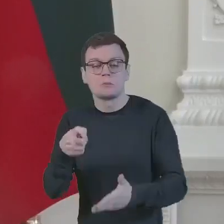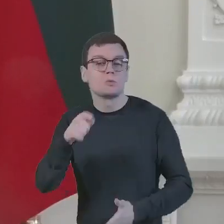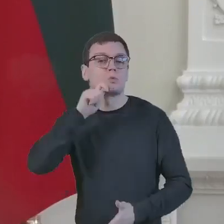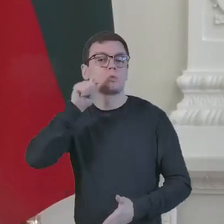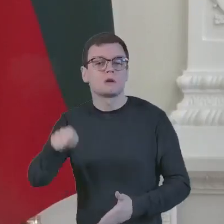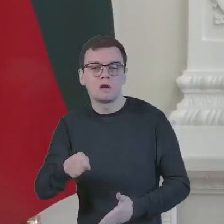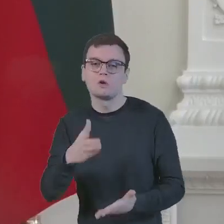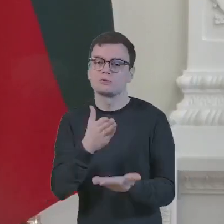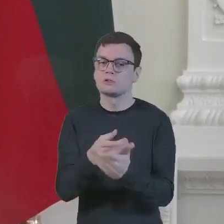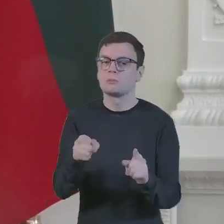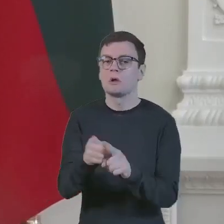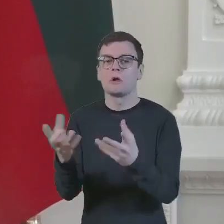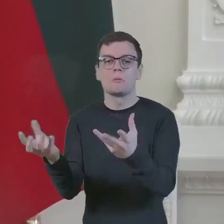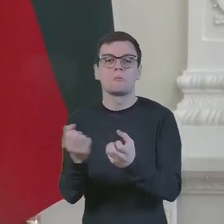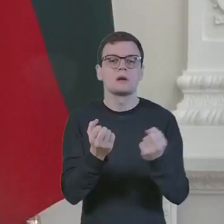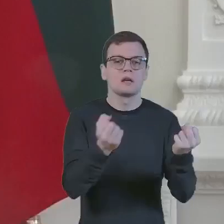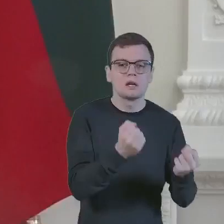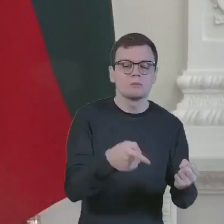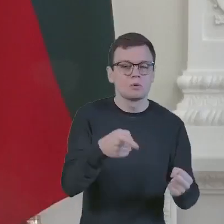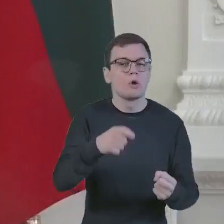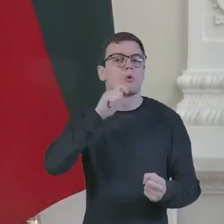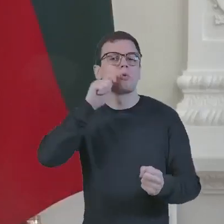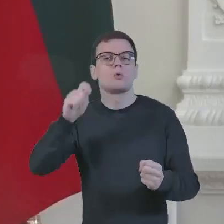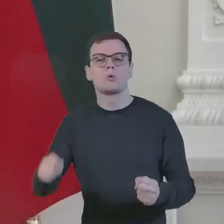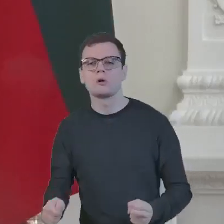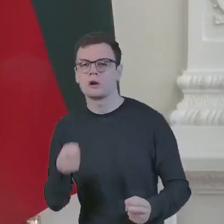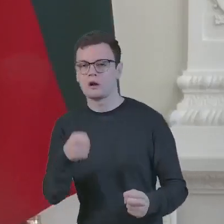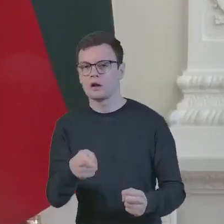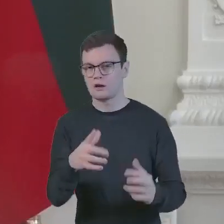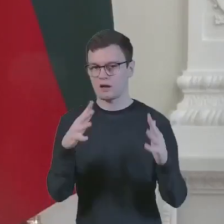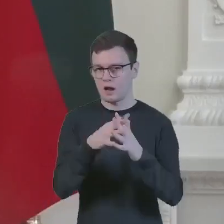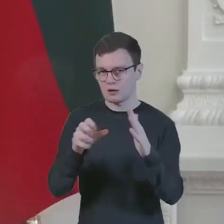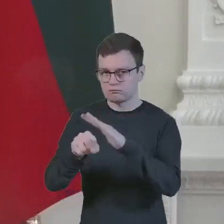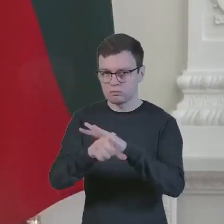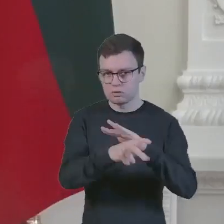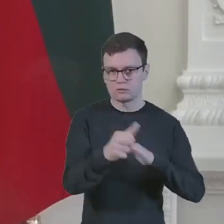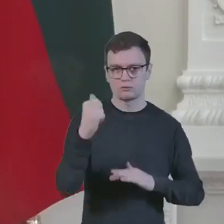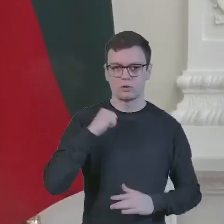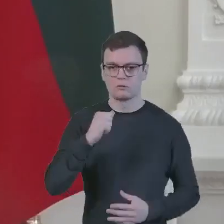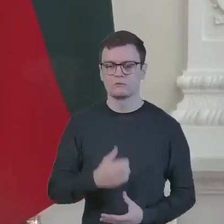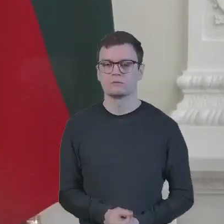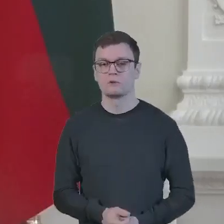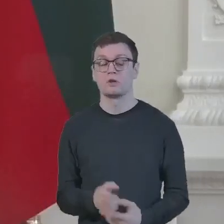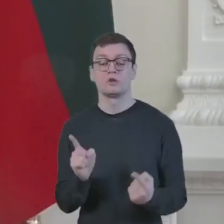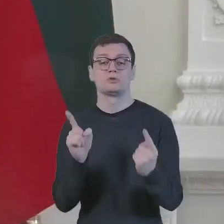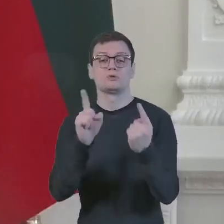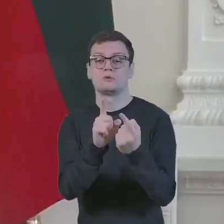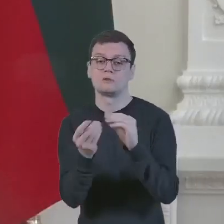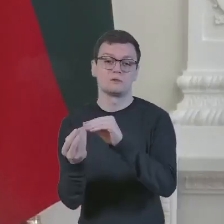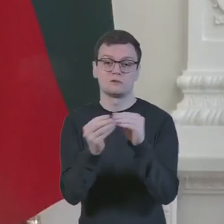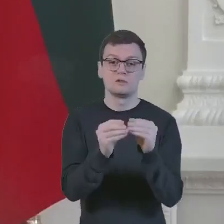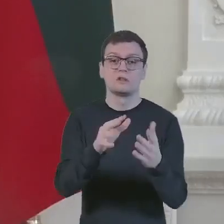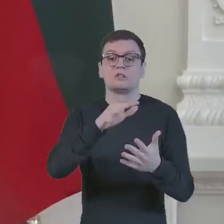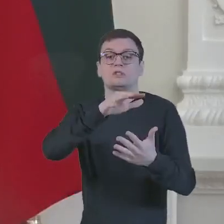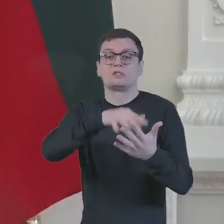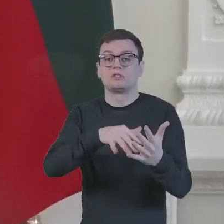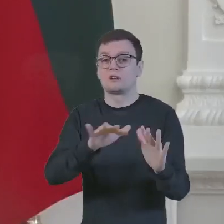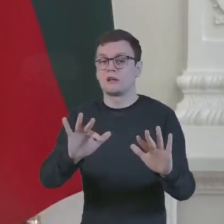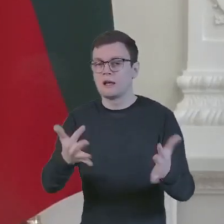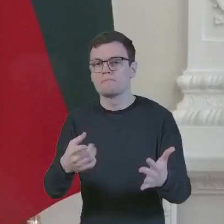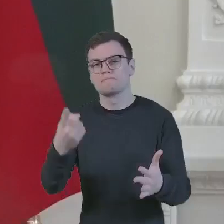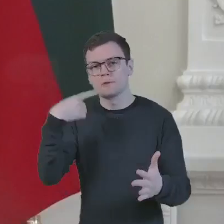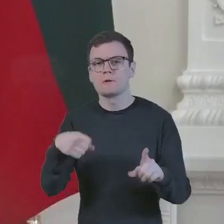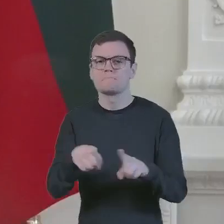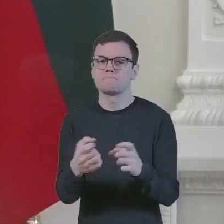Ukraine, and for taking in Ukrainian war refugees. At today's meeting, we agreed